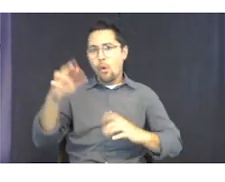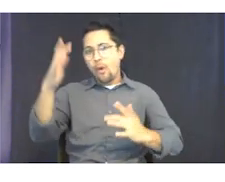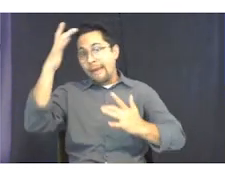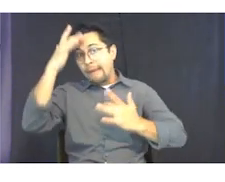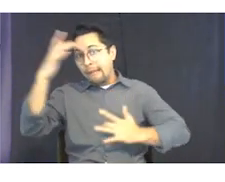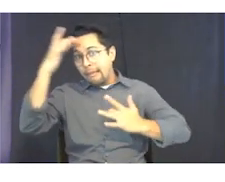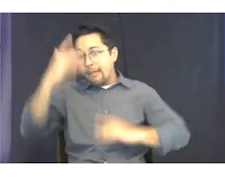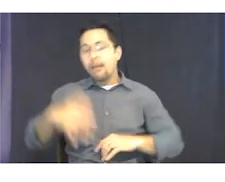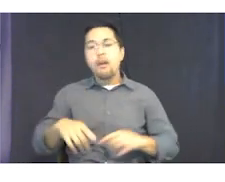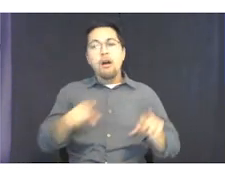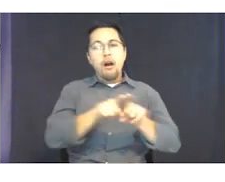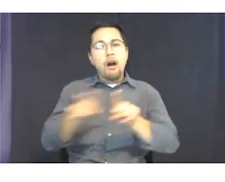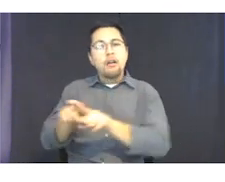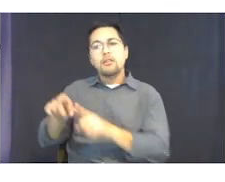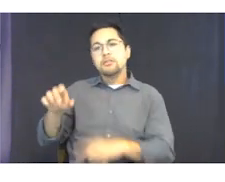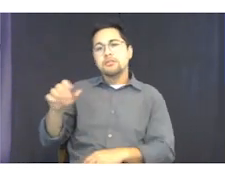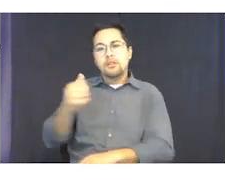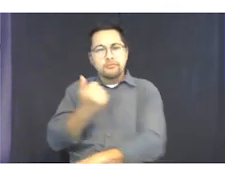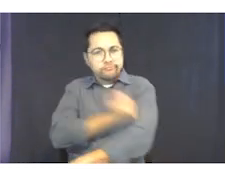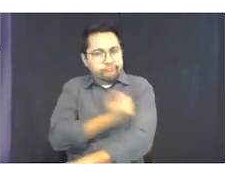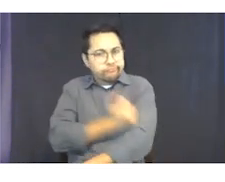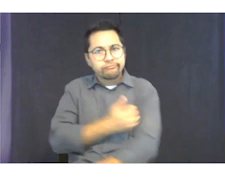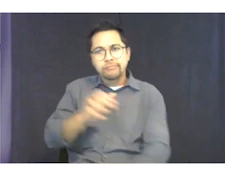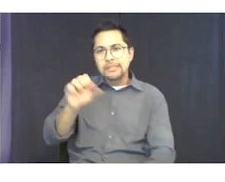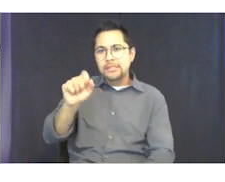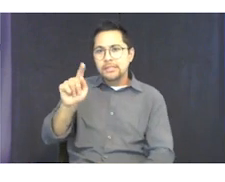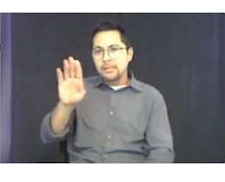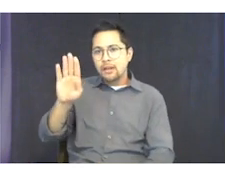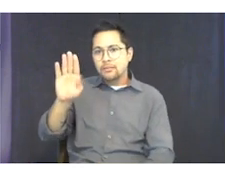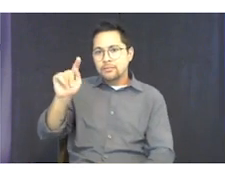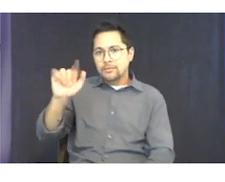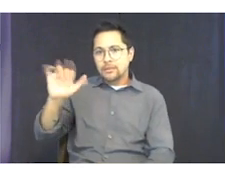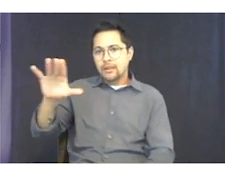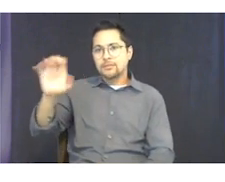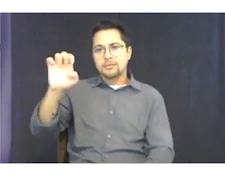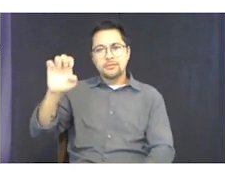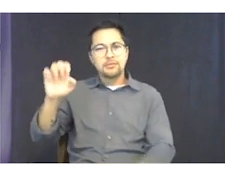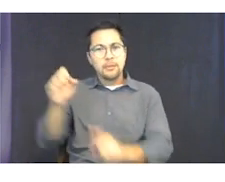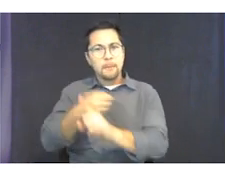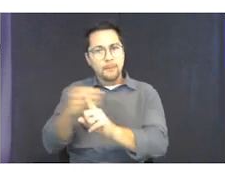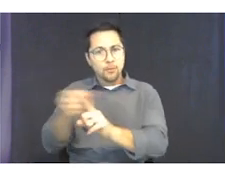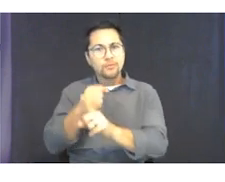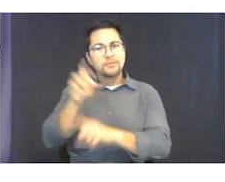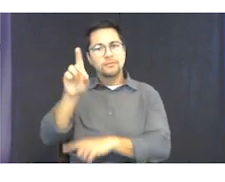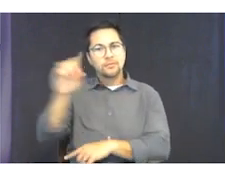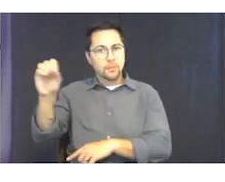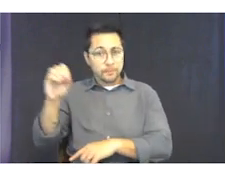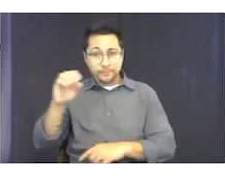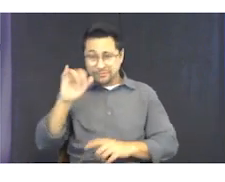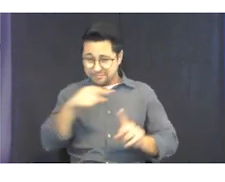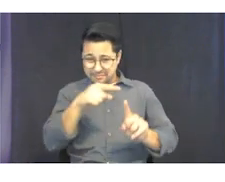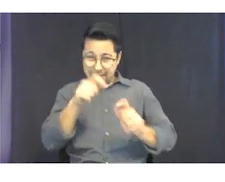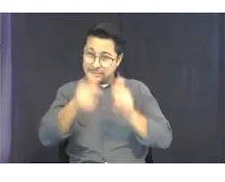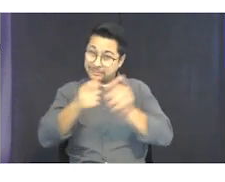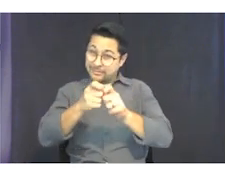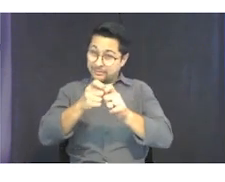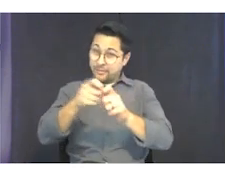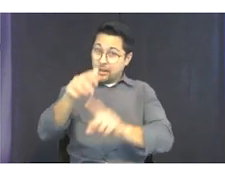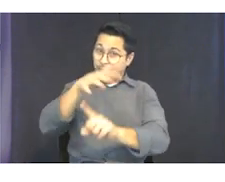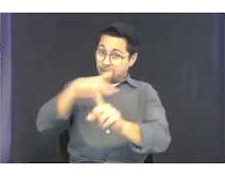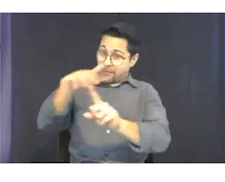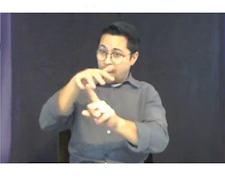and also a substance abuse disorder. This particular environment or